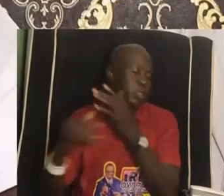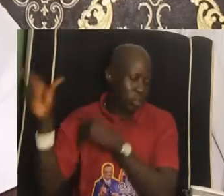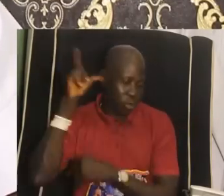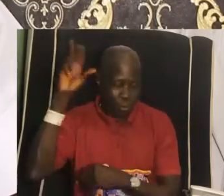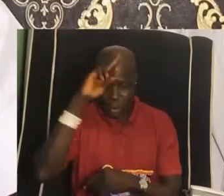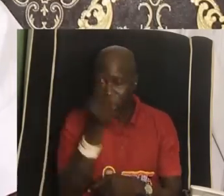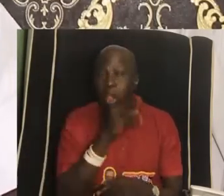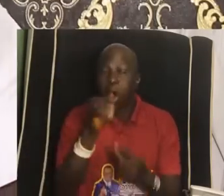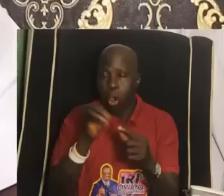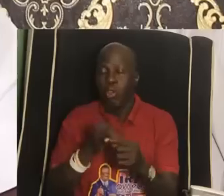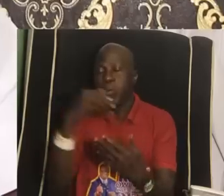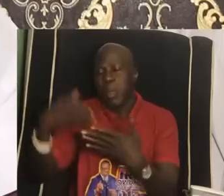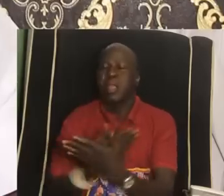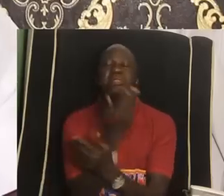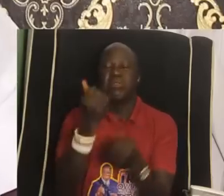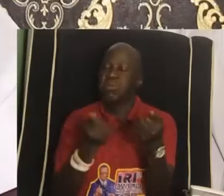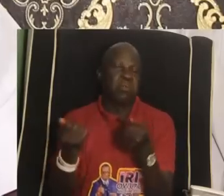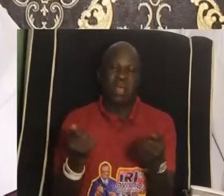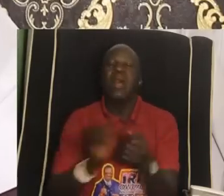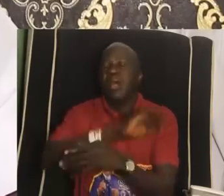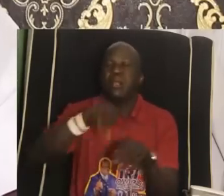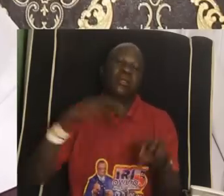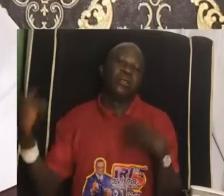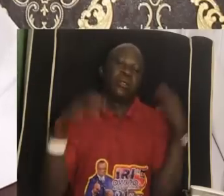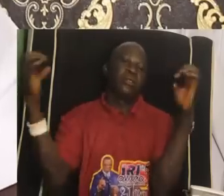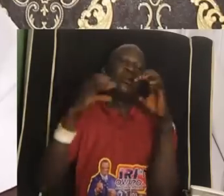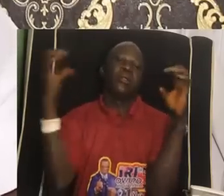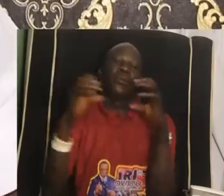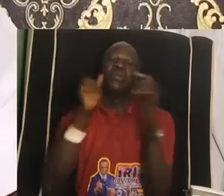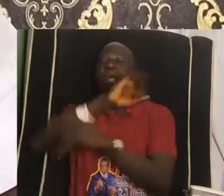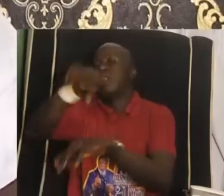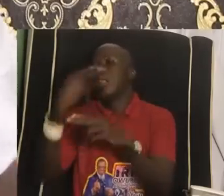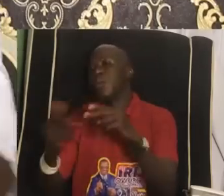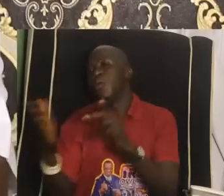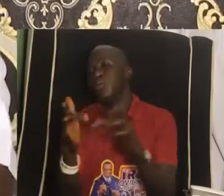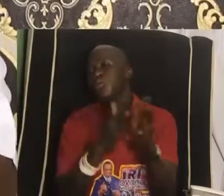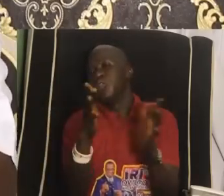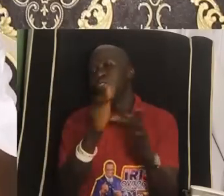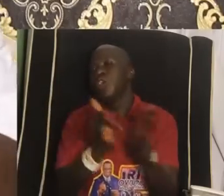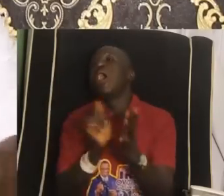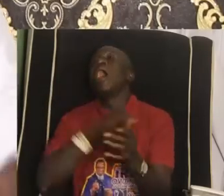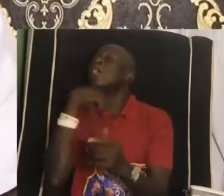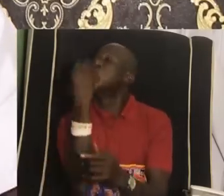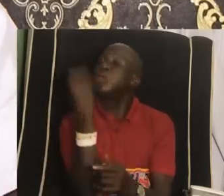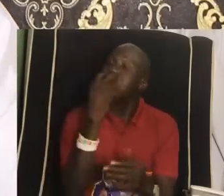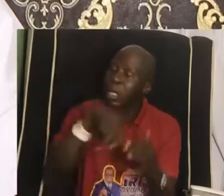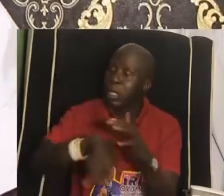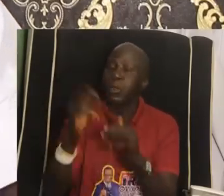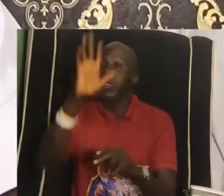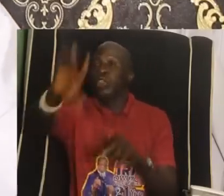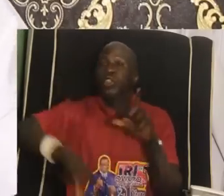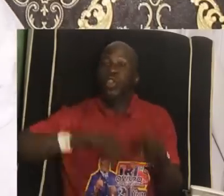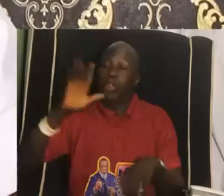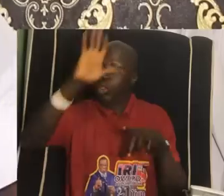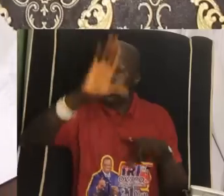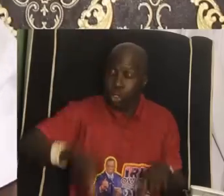celebration. You say shile. Those are people that tell you ceremony, you just give a child. Listen to me, sir. Whether I just buy a car. That celebration. In the name of Jesus. I speak in the name of